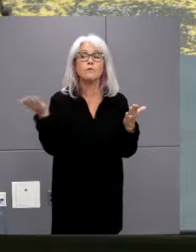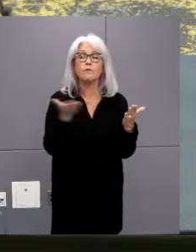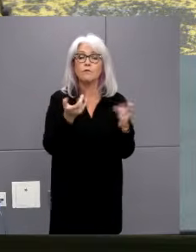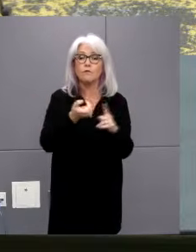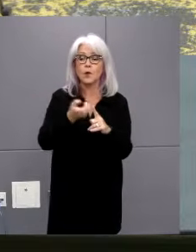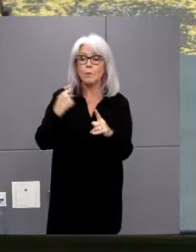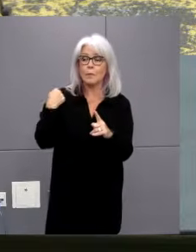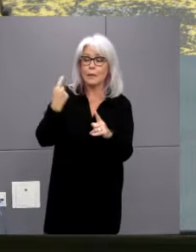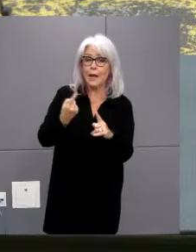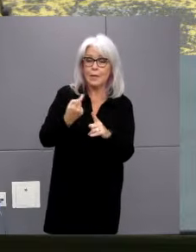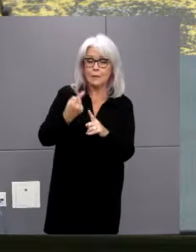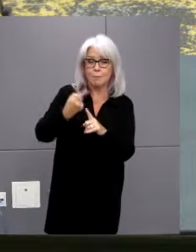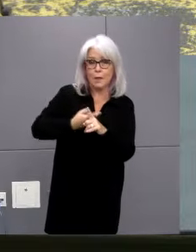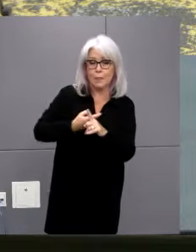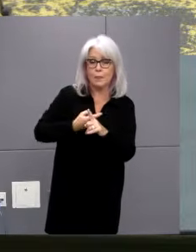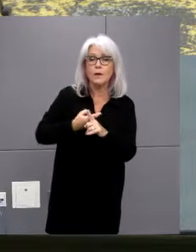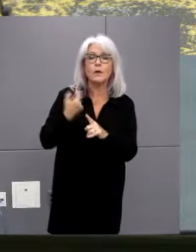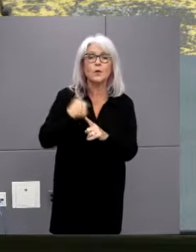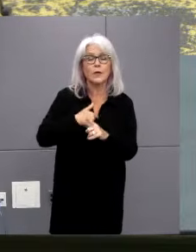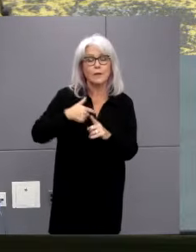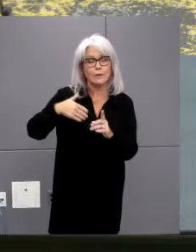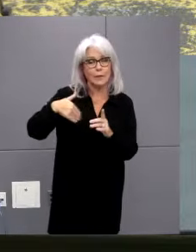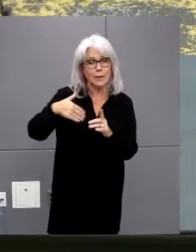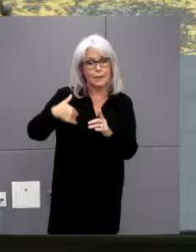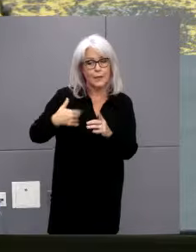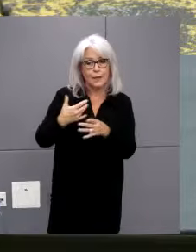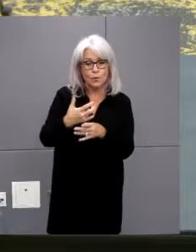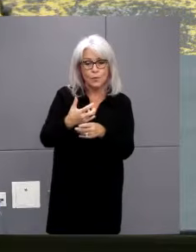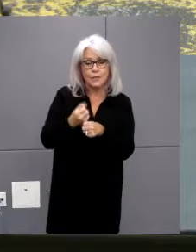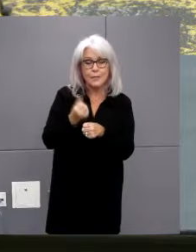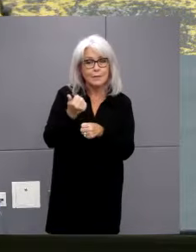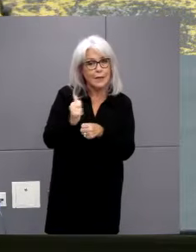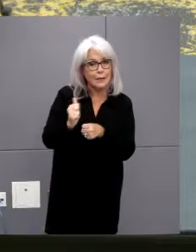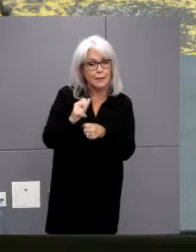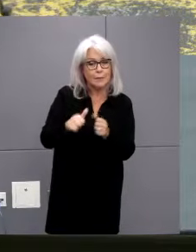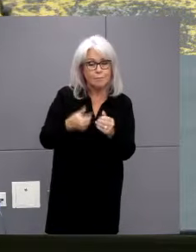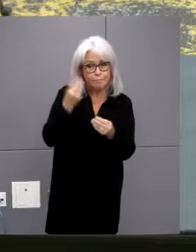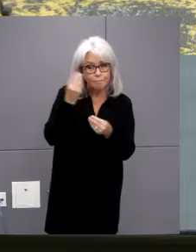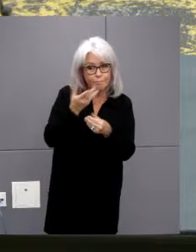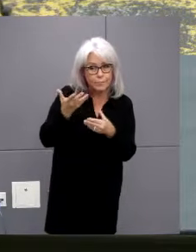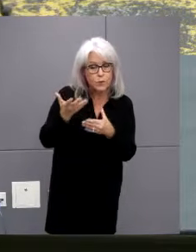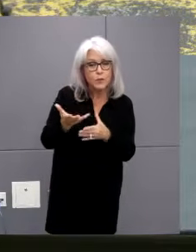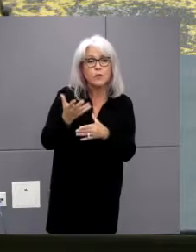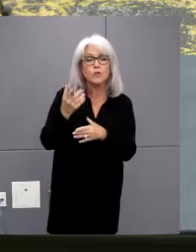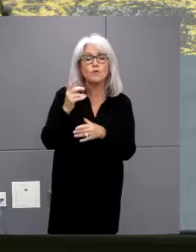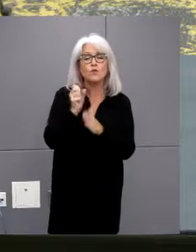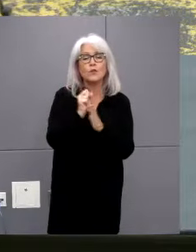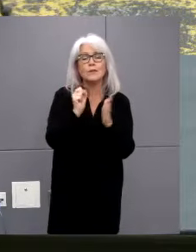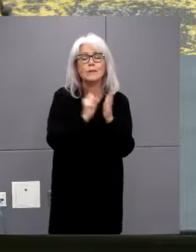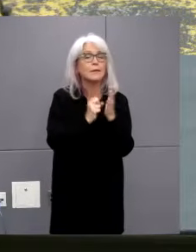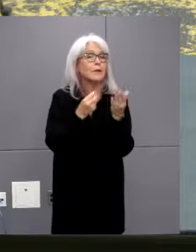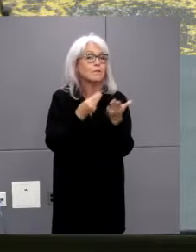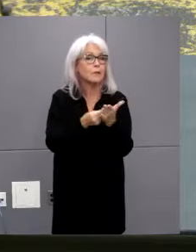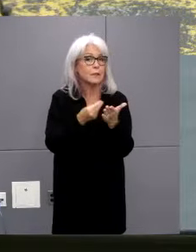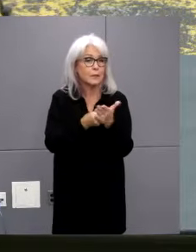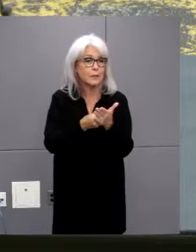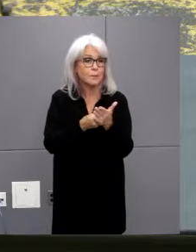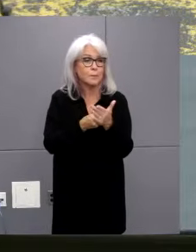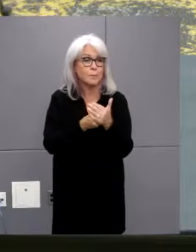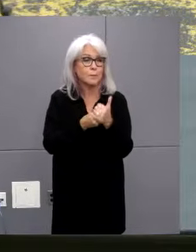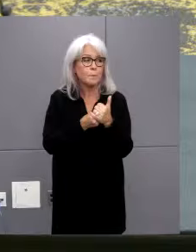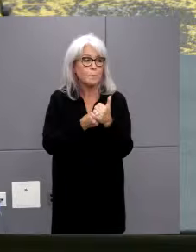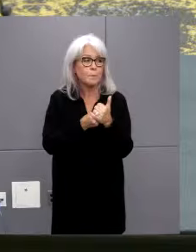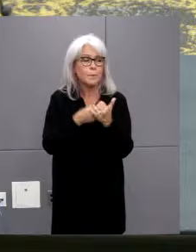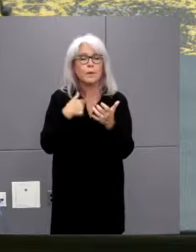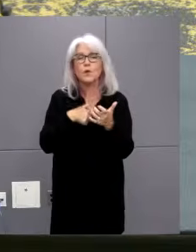last month, we have not received any additional information as far as the state funding still, so we're